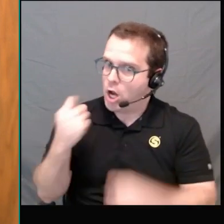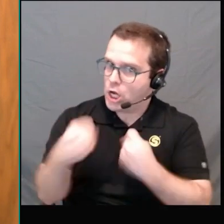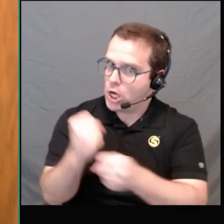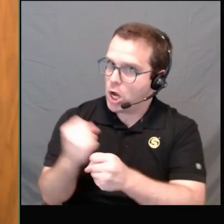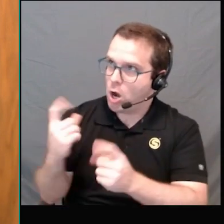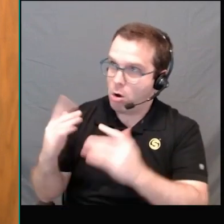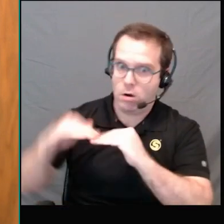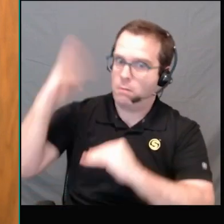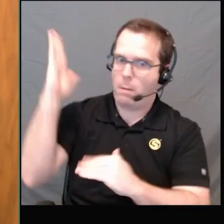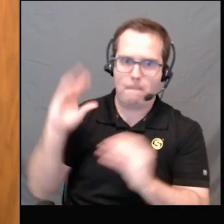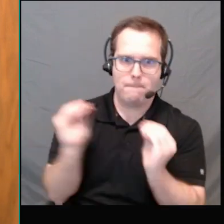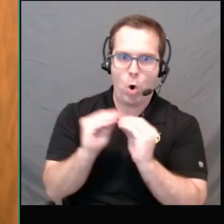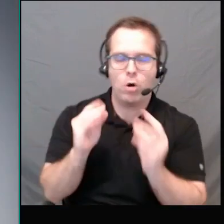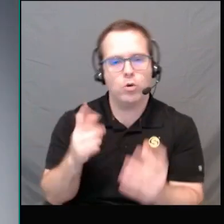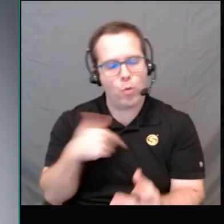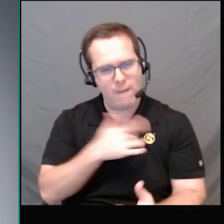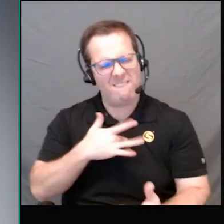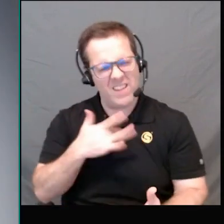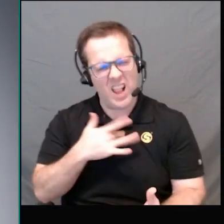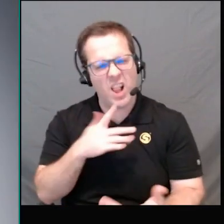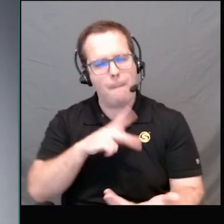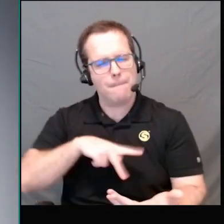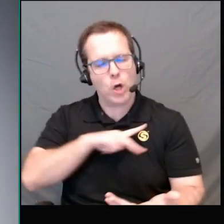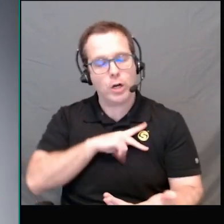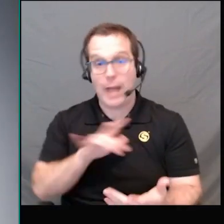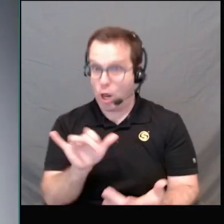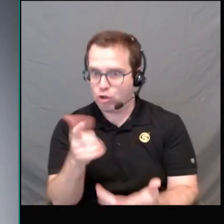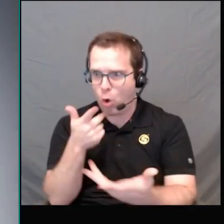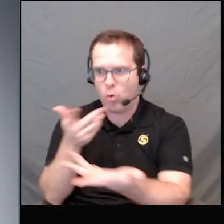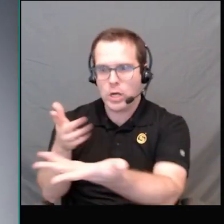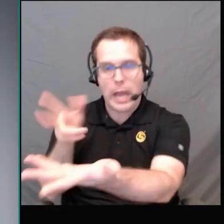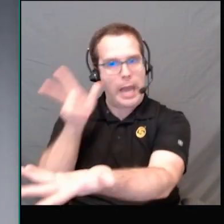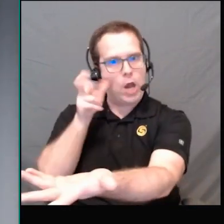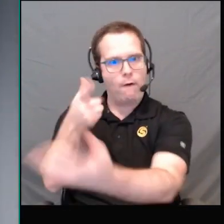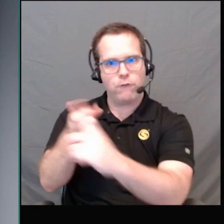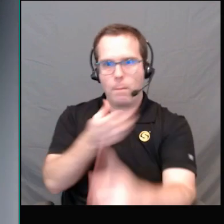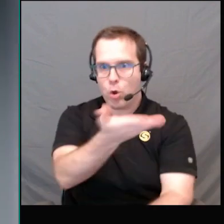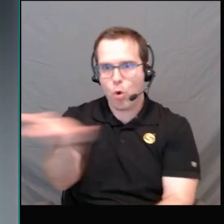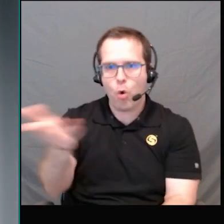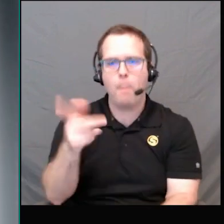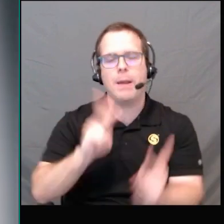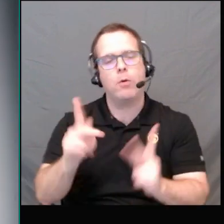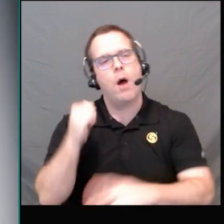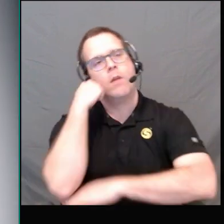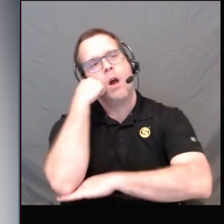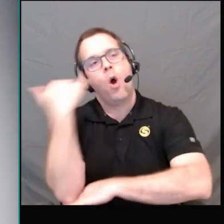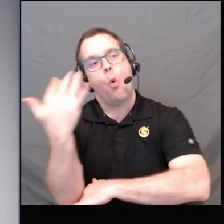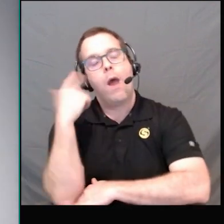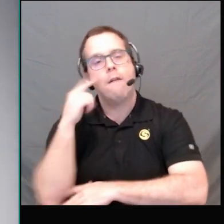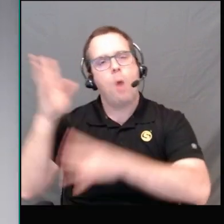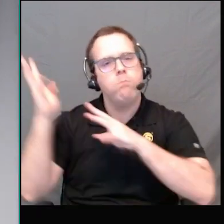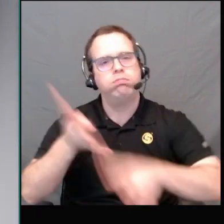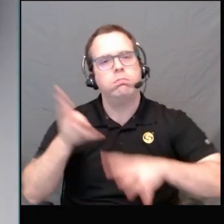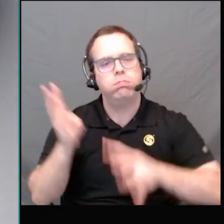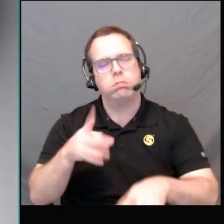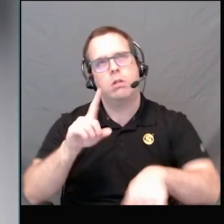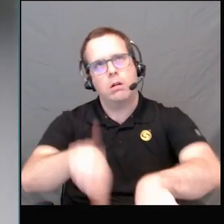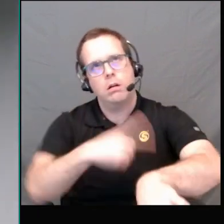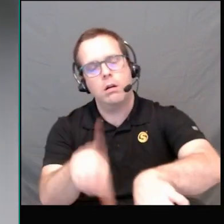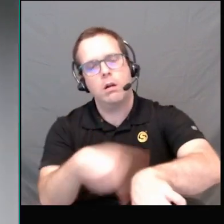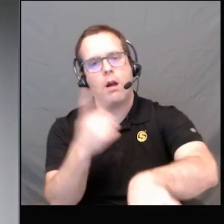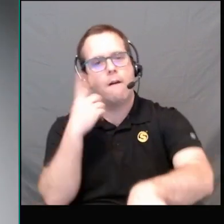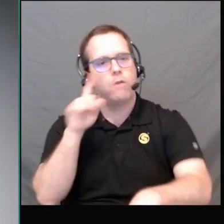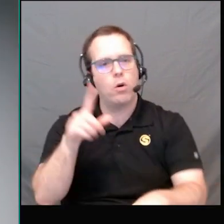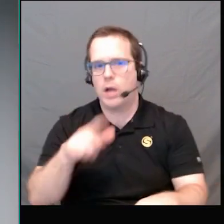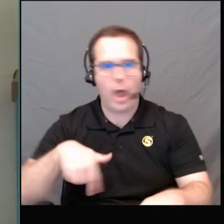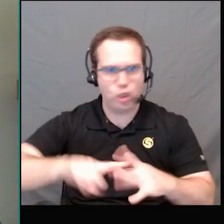and we hear it when we talk to you. Things like having to wait for hours to download gigabytes of files over our home internet before you can even start for the